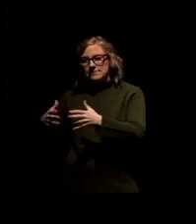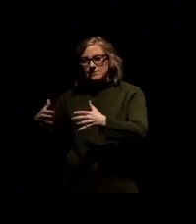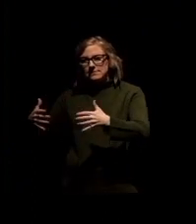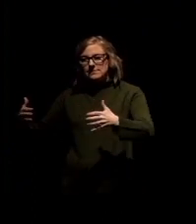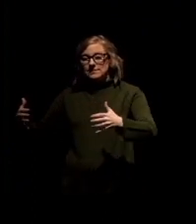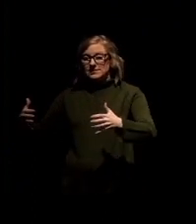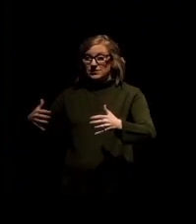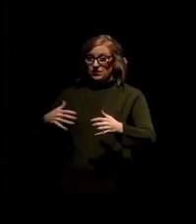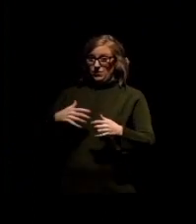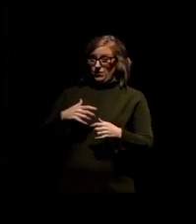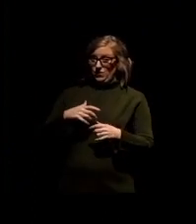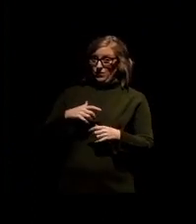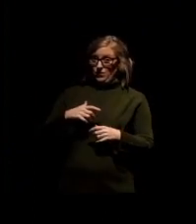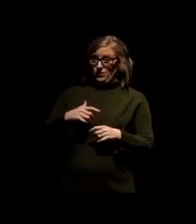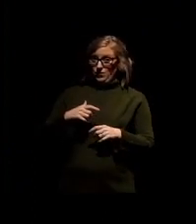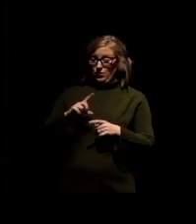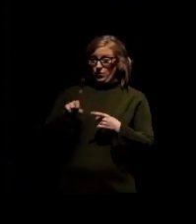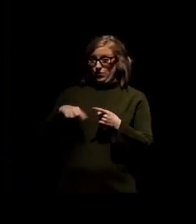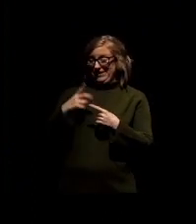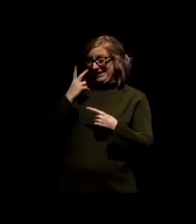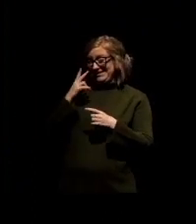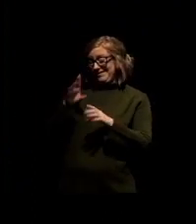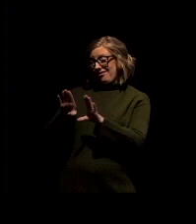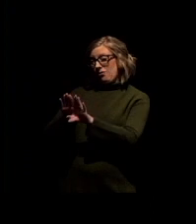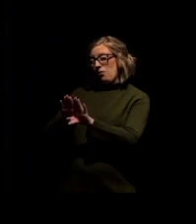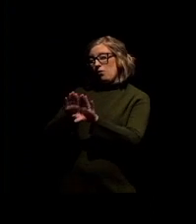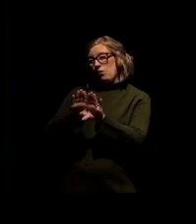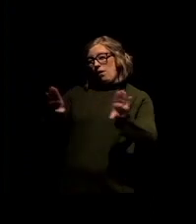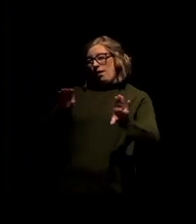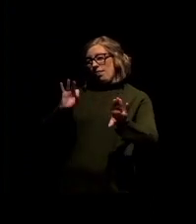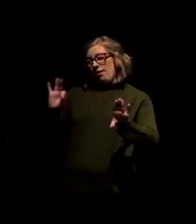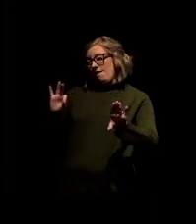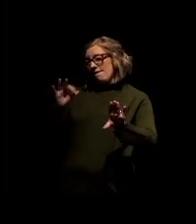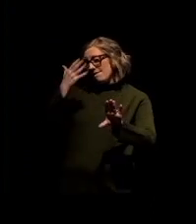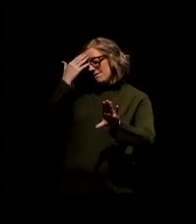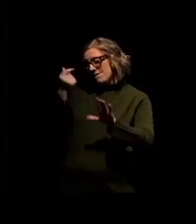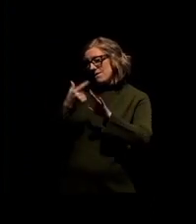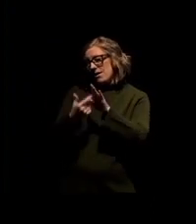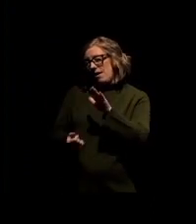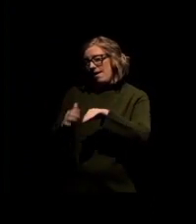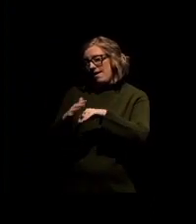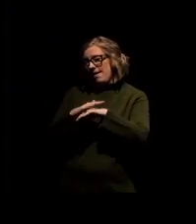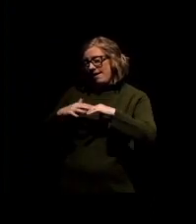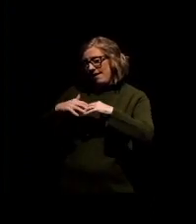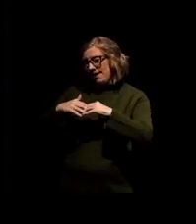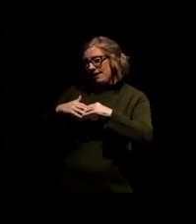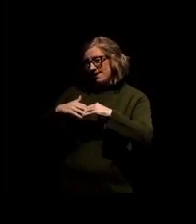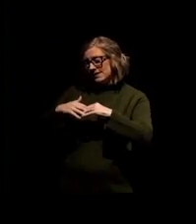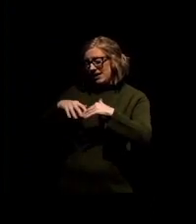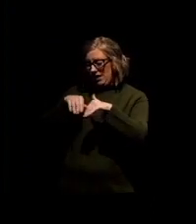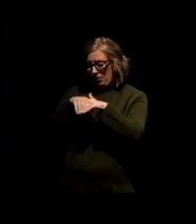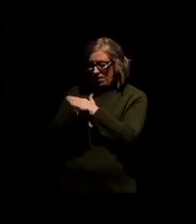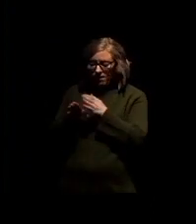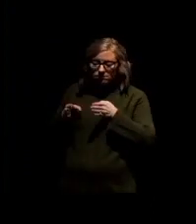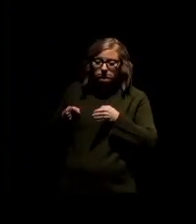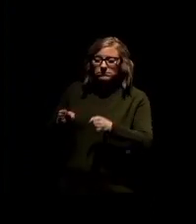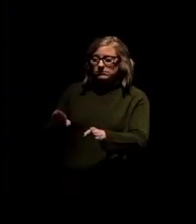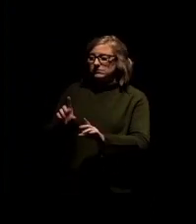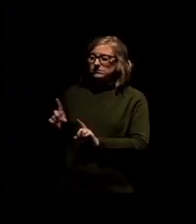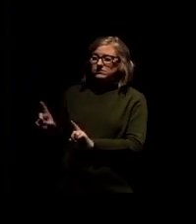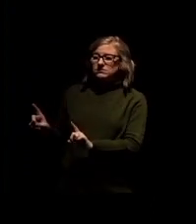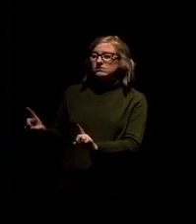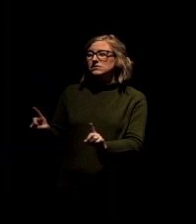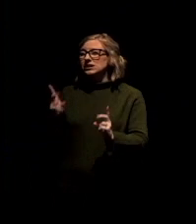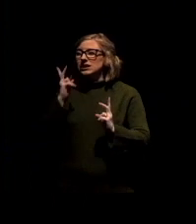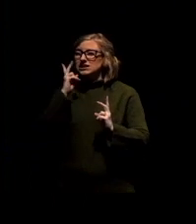when I saw the Wall of Forgotten Natives and some of my outreach staff brought me there and I walked through it, I saw the living conditions that you would see and